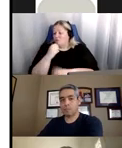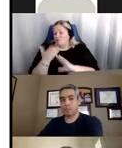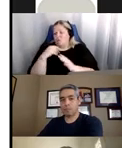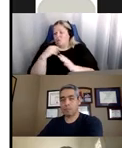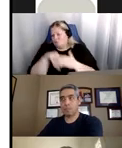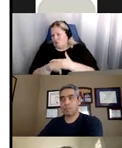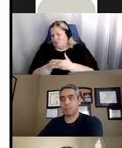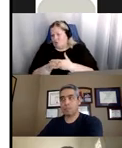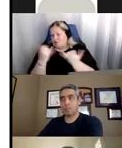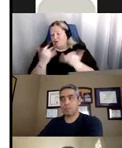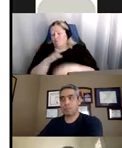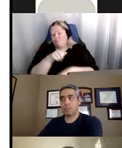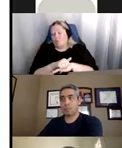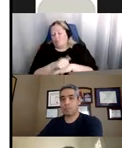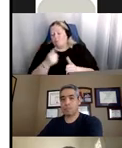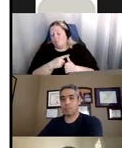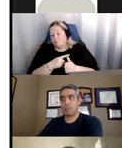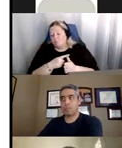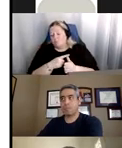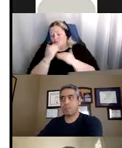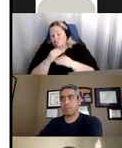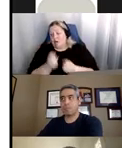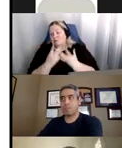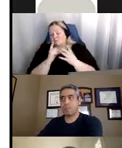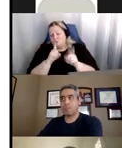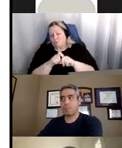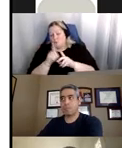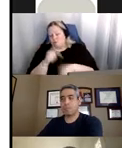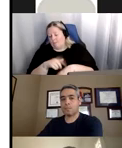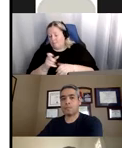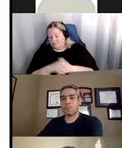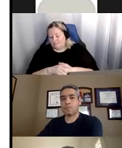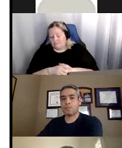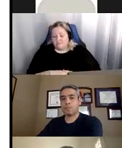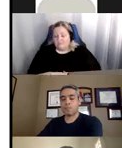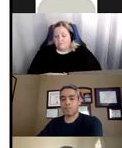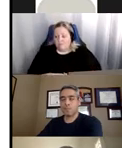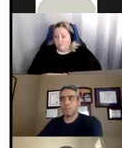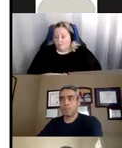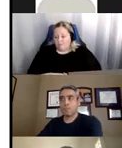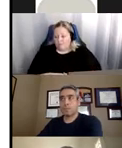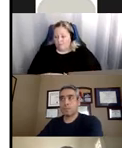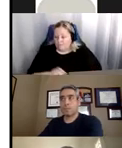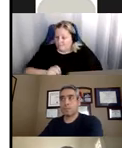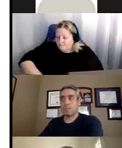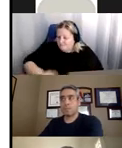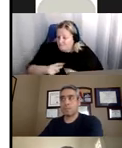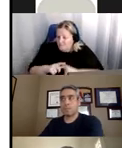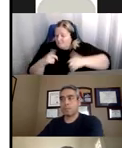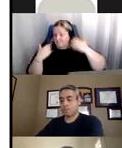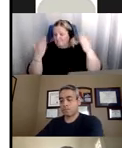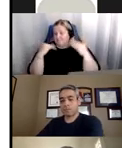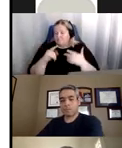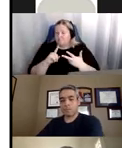in, so that we can limit the number of people that are there at one time. So that's a big part of what we do. Another large part,